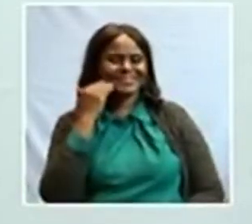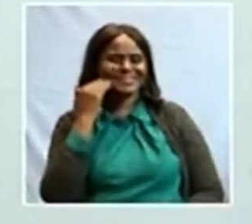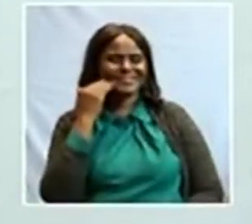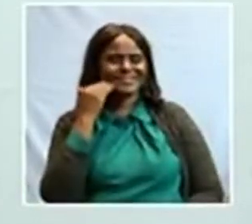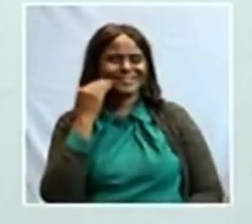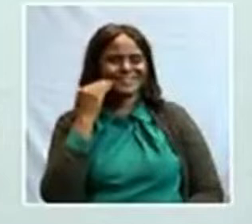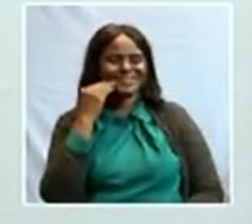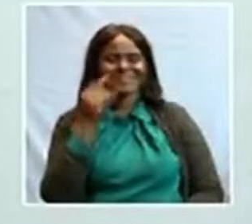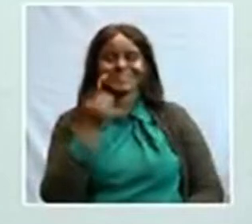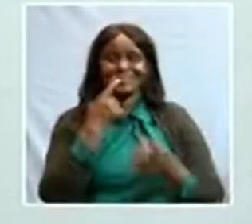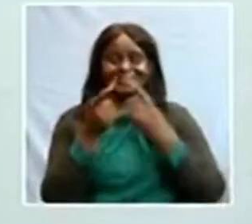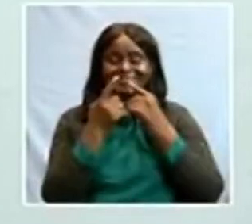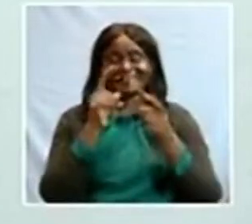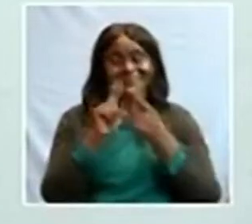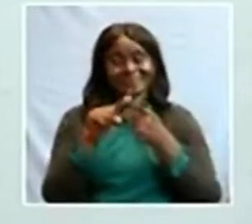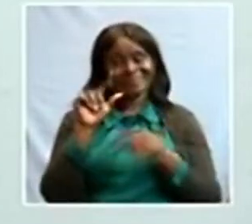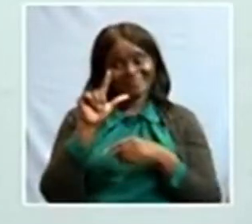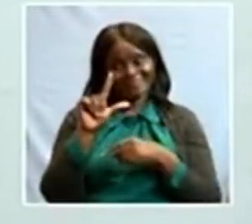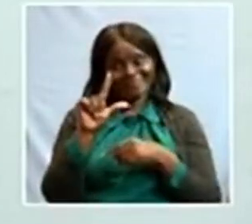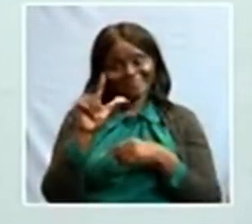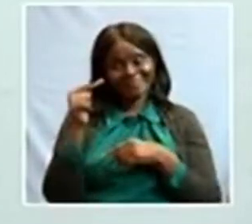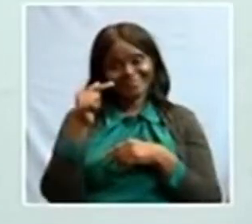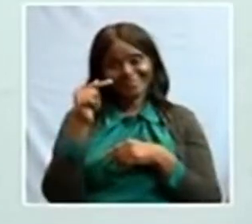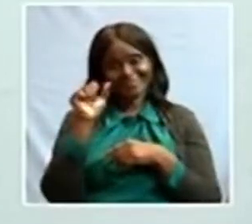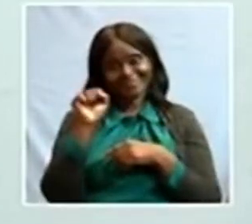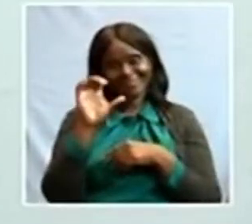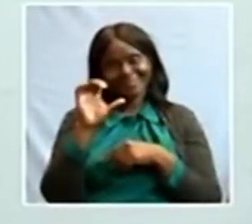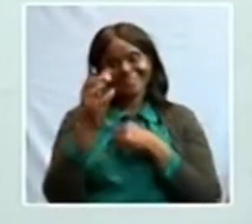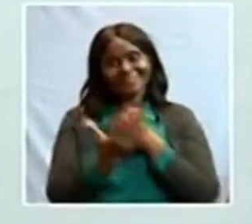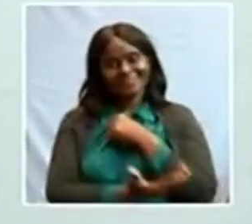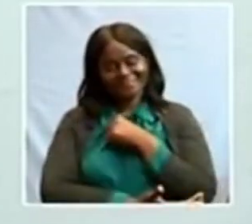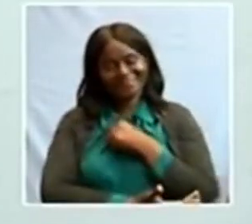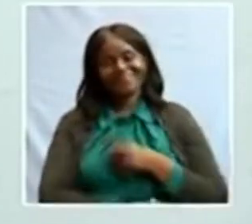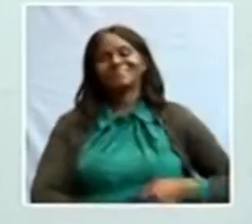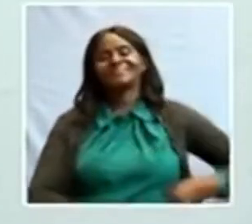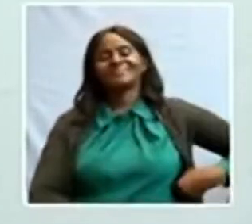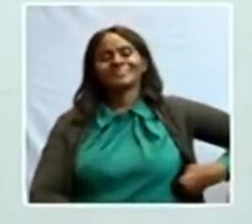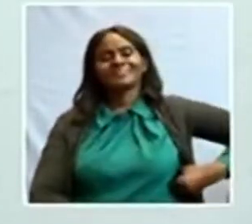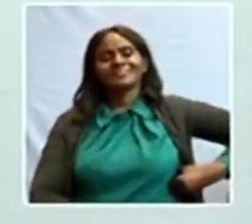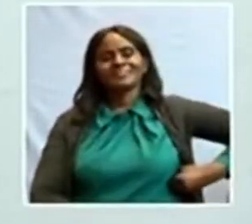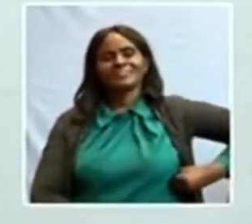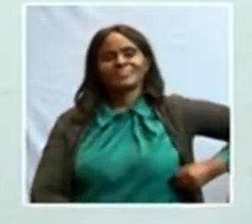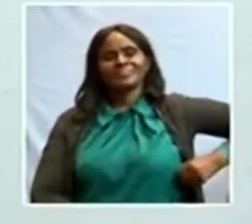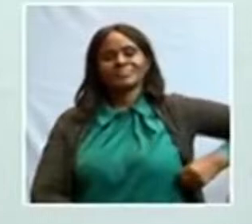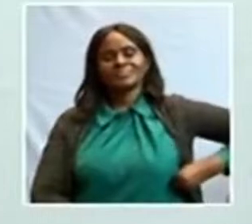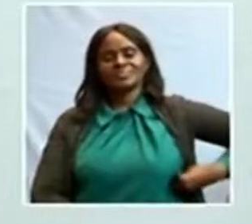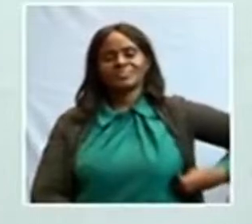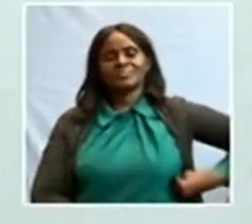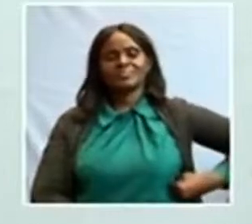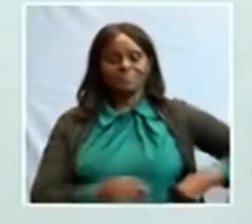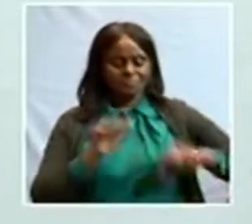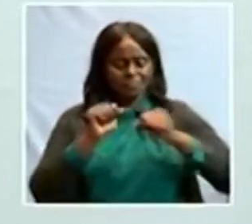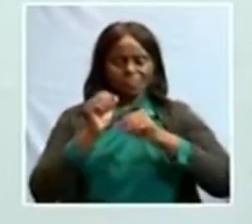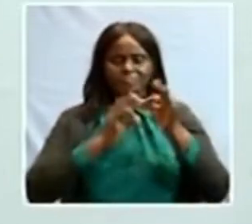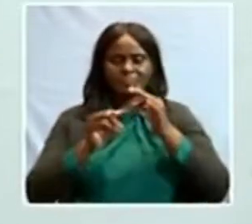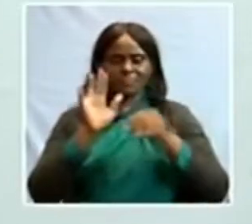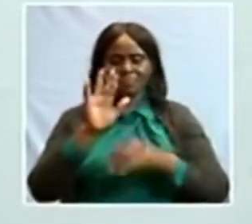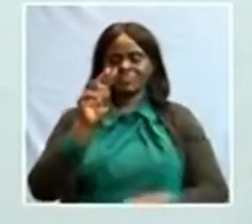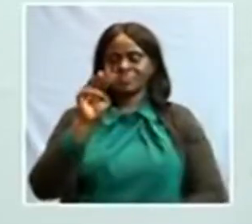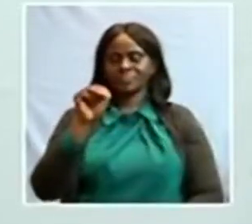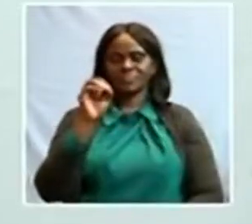We shall talk to the commission. Okay, you're welcome once again. CS, you can take us through your